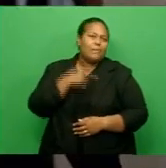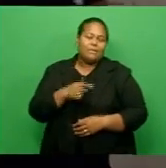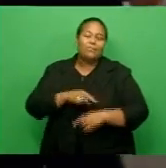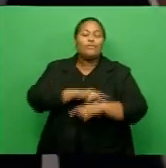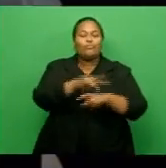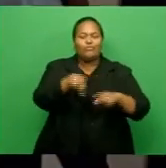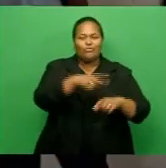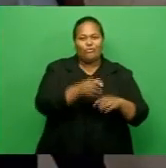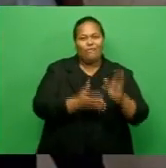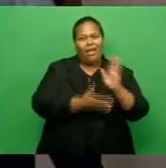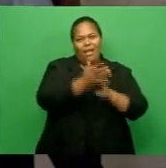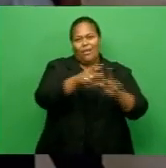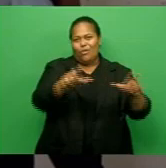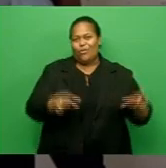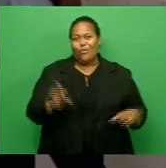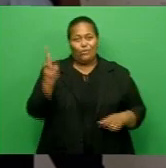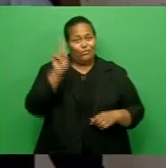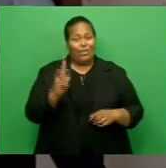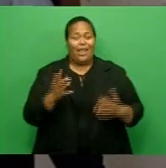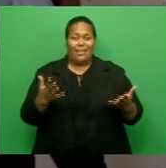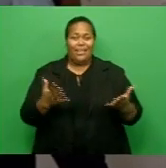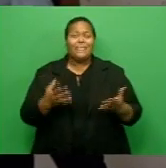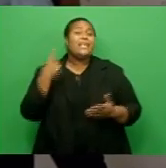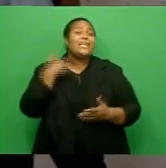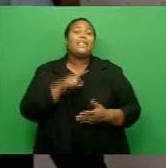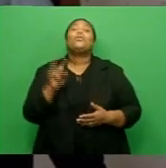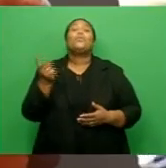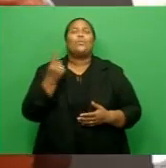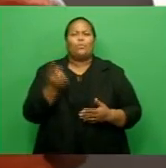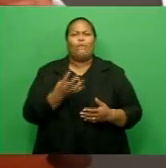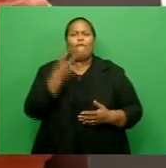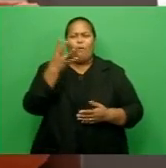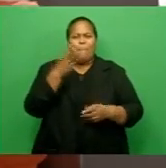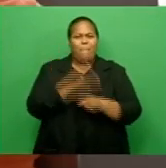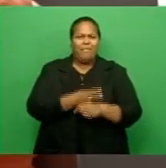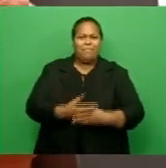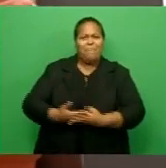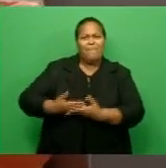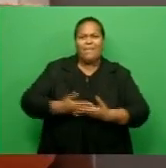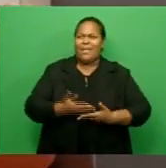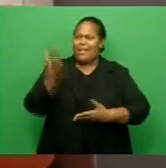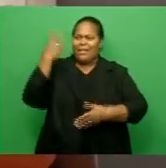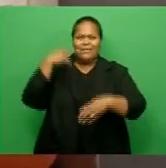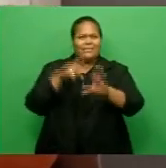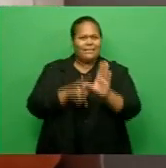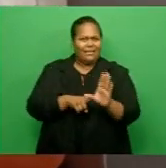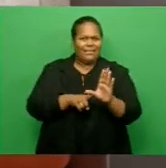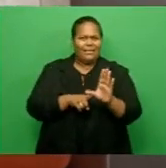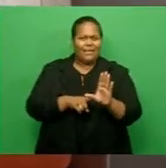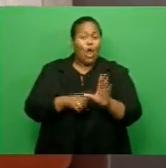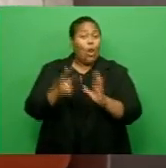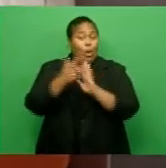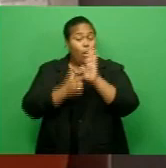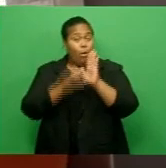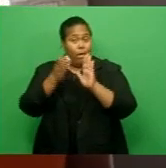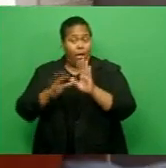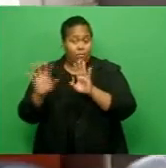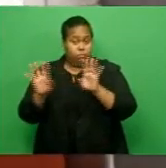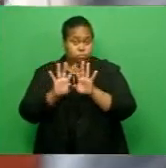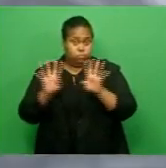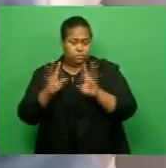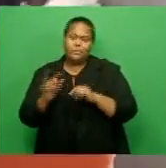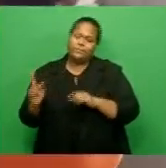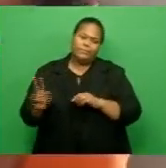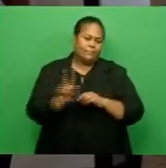The 26-year-old killed his 4-month-old baby last year. The assessors returned with a guilty opinion, and the High Court judge agreed with